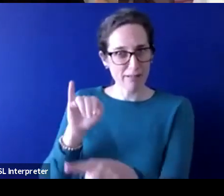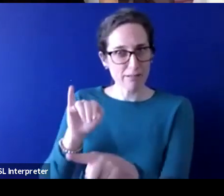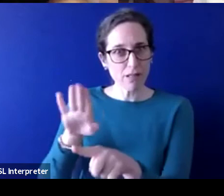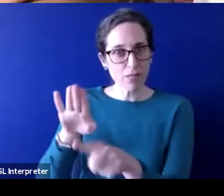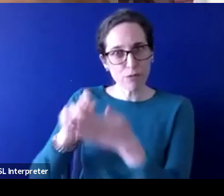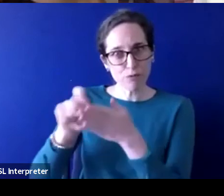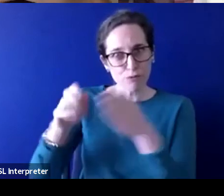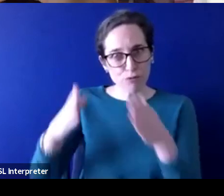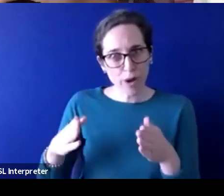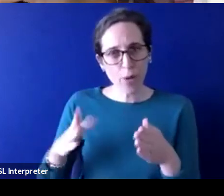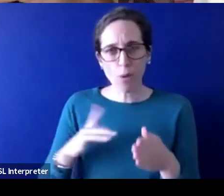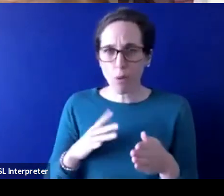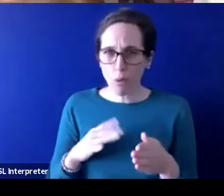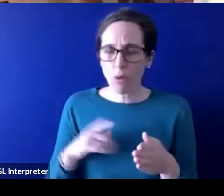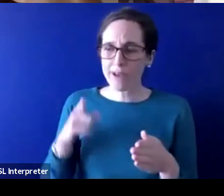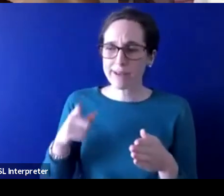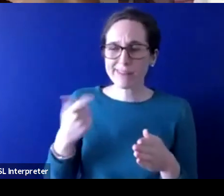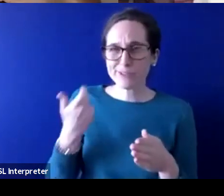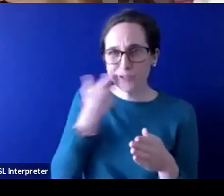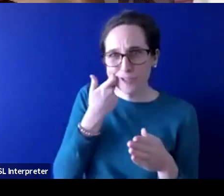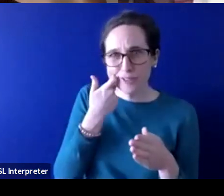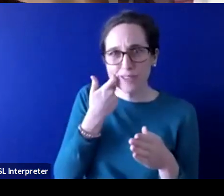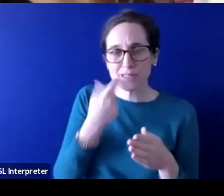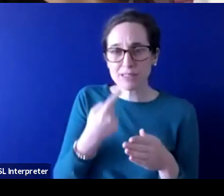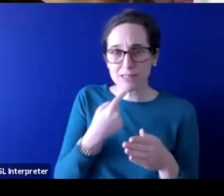and he was just saying, like, basically